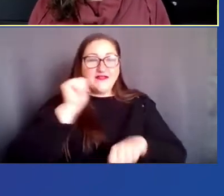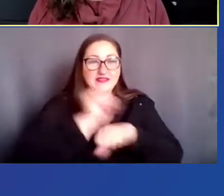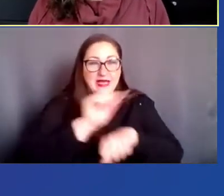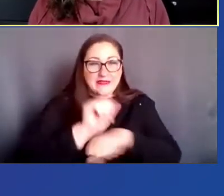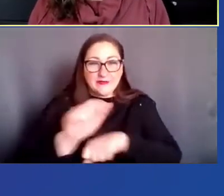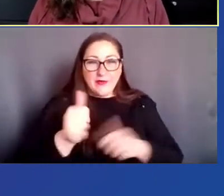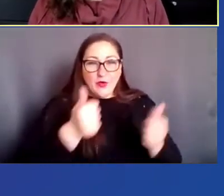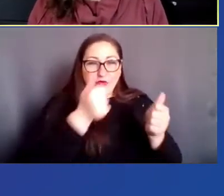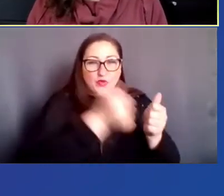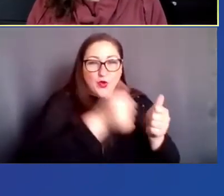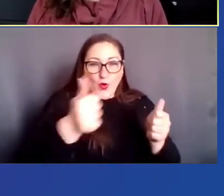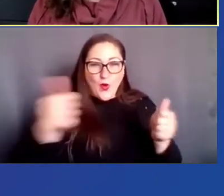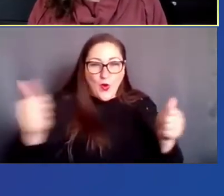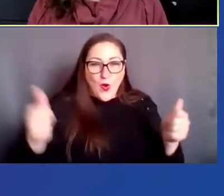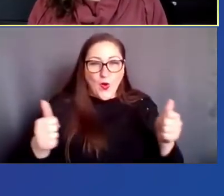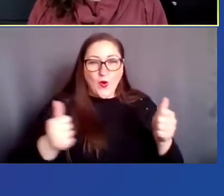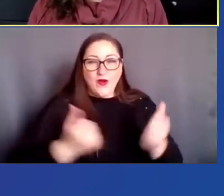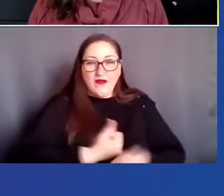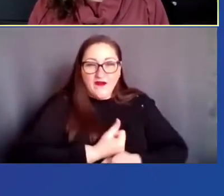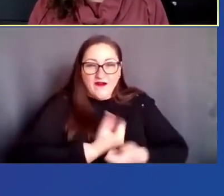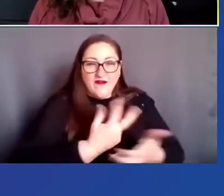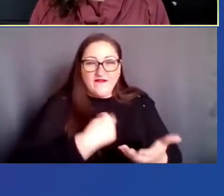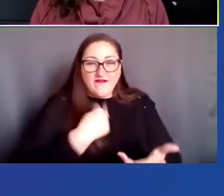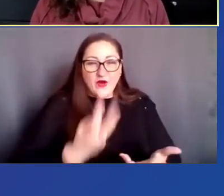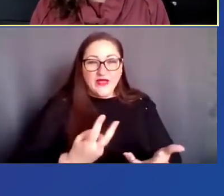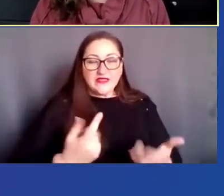My thought was that I work in a space of